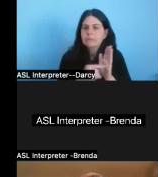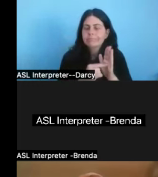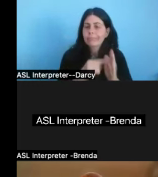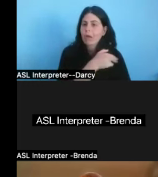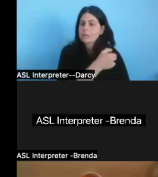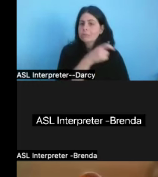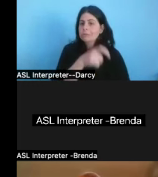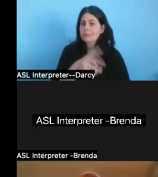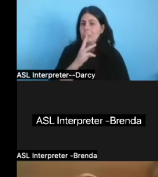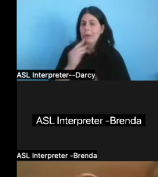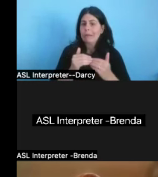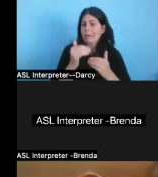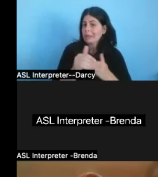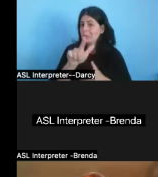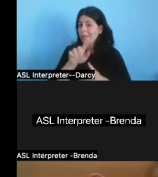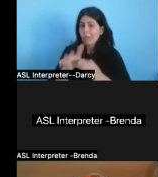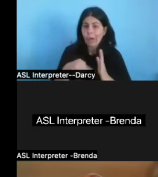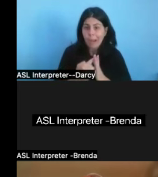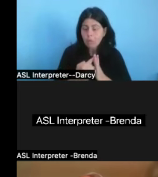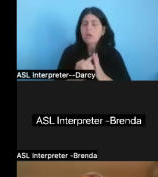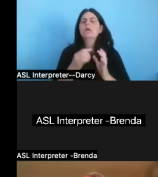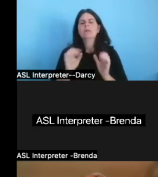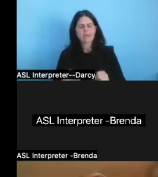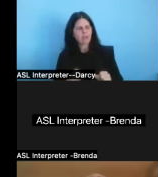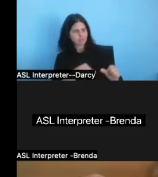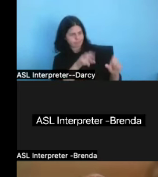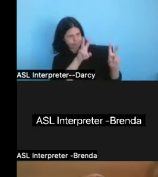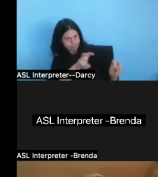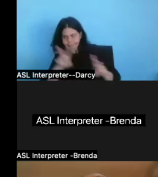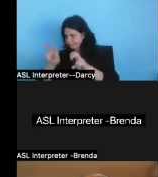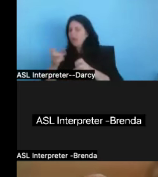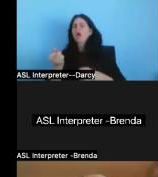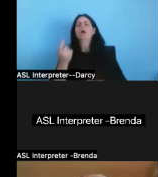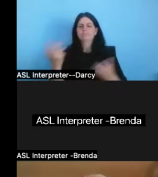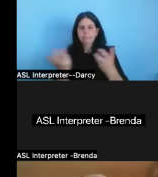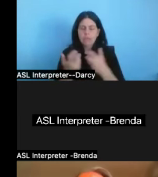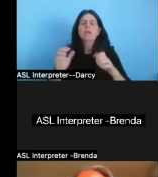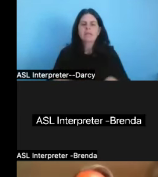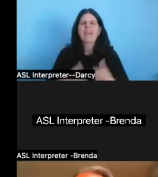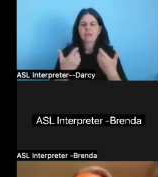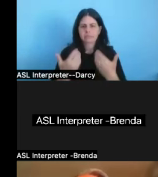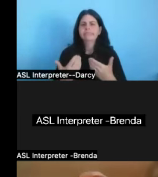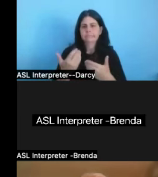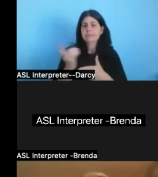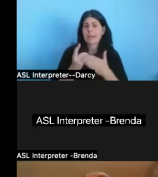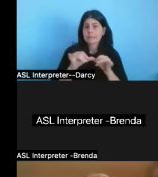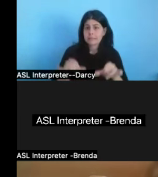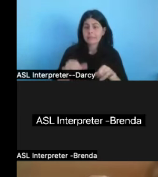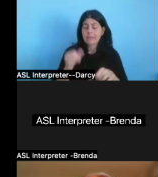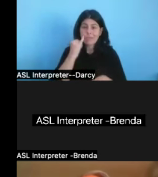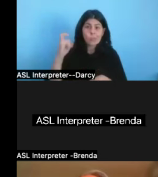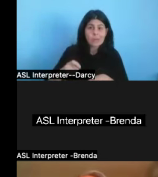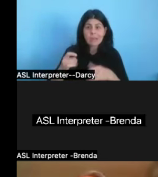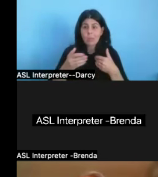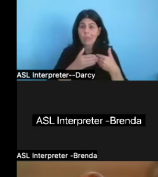hours, that you would be able to design a system to do that. If you need electric power for that same hospital within 6 hours, you should be able to design